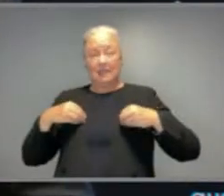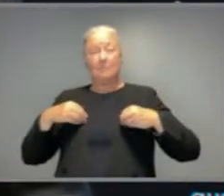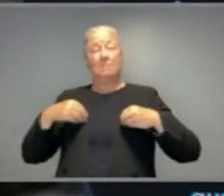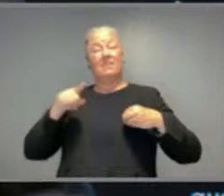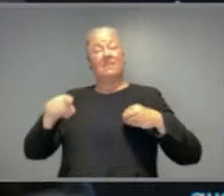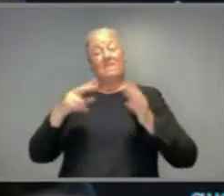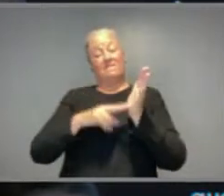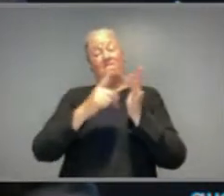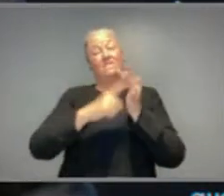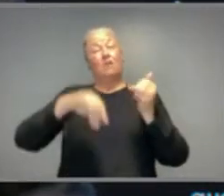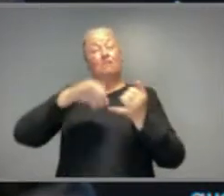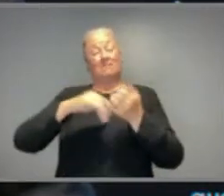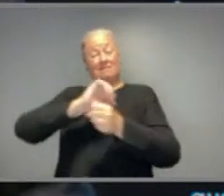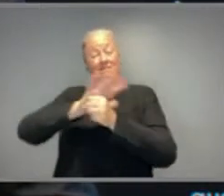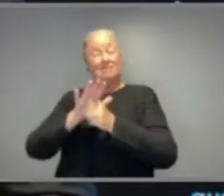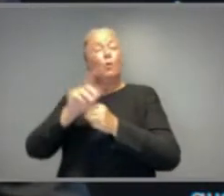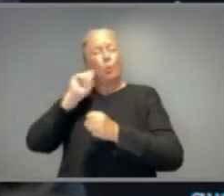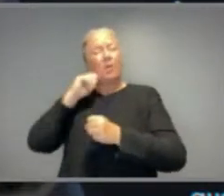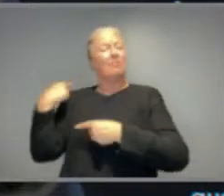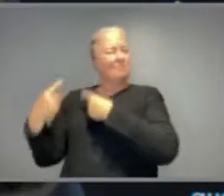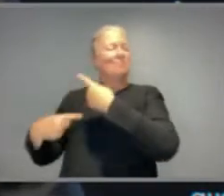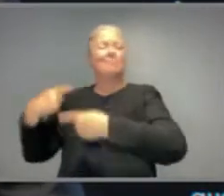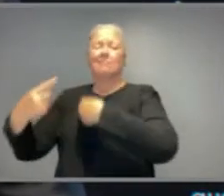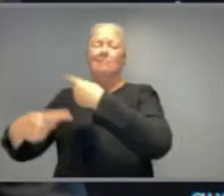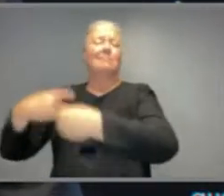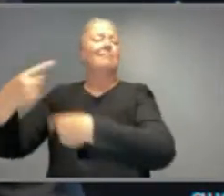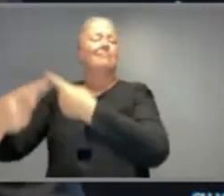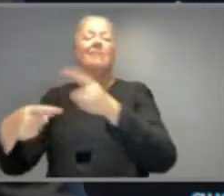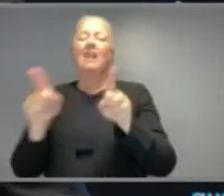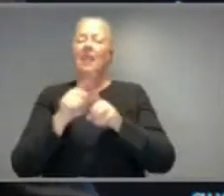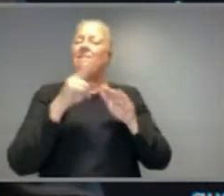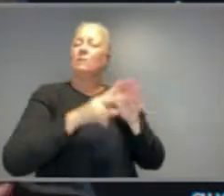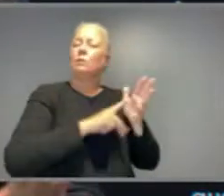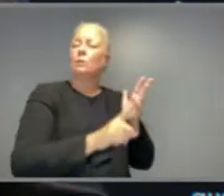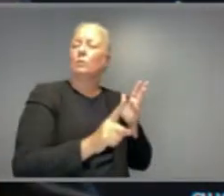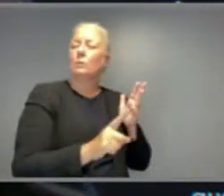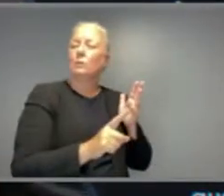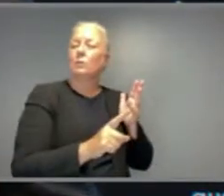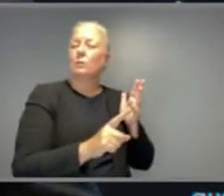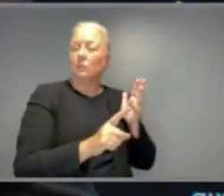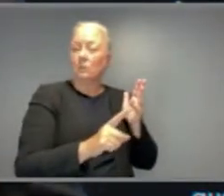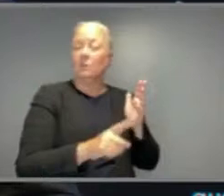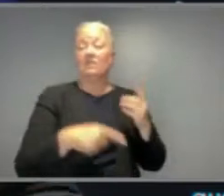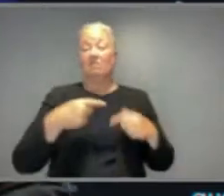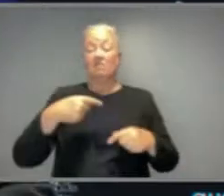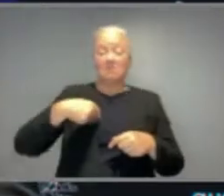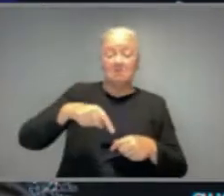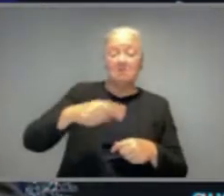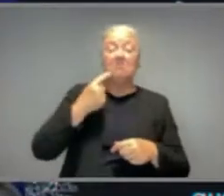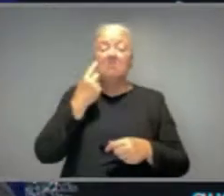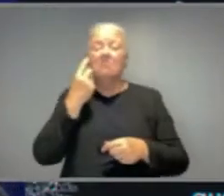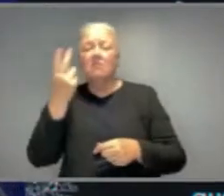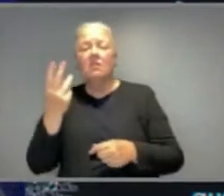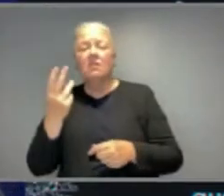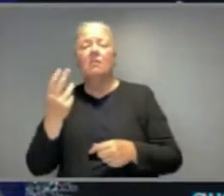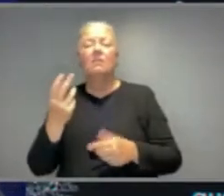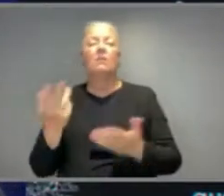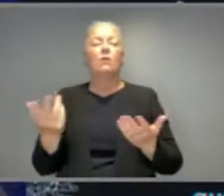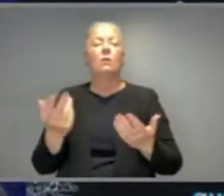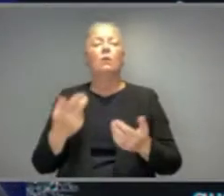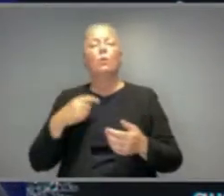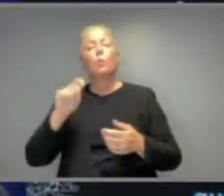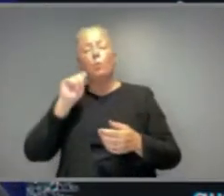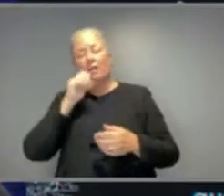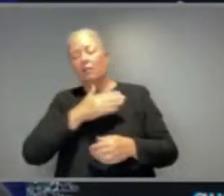infectious diseases. Now, I welcome the fact that we've got, and this week, within the next day or so, we will pass 80% first doses